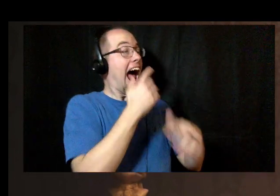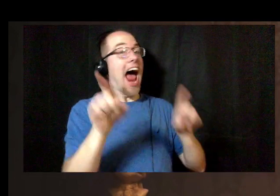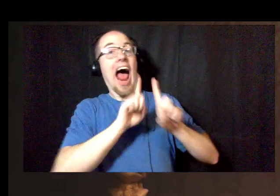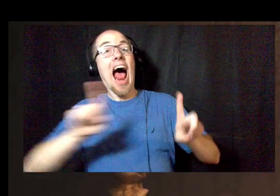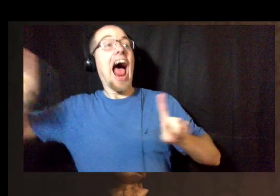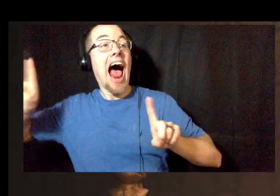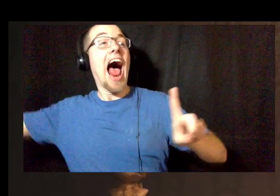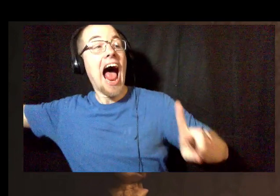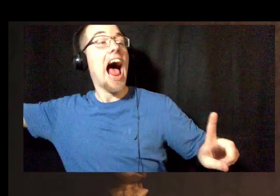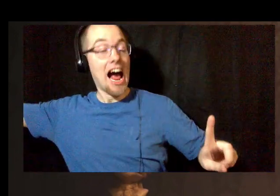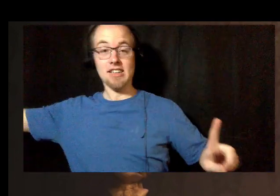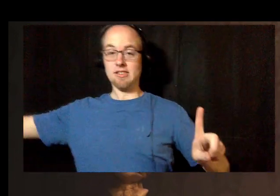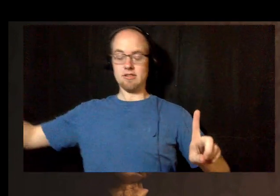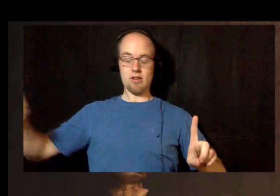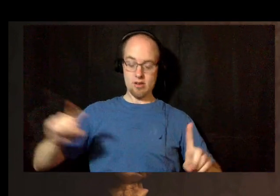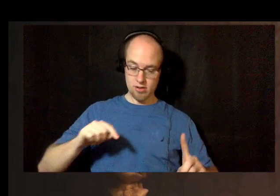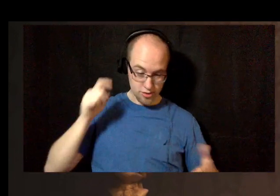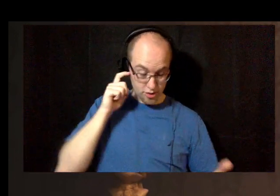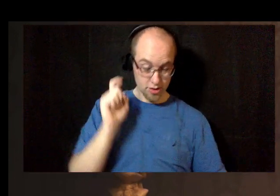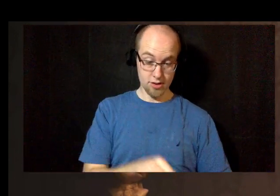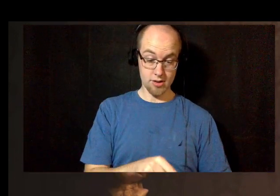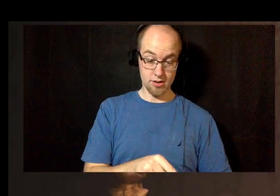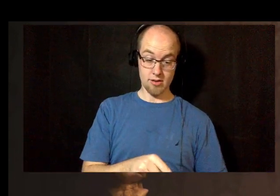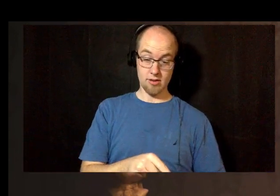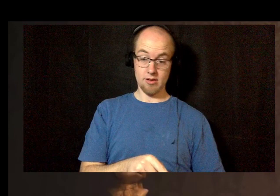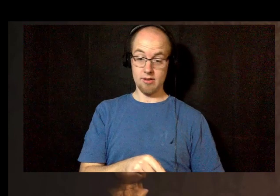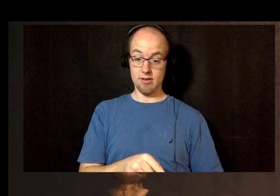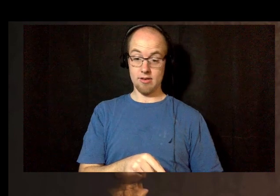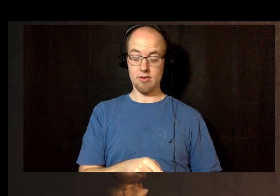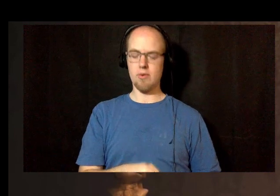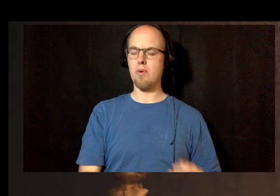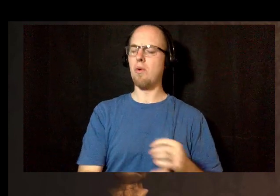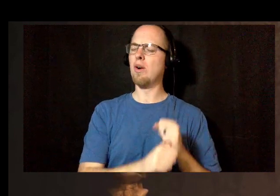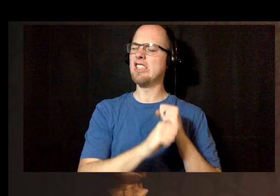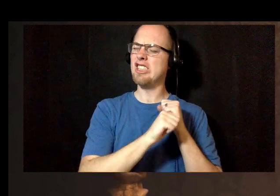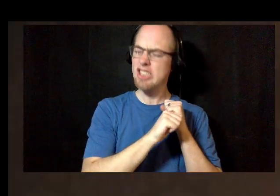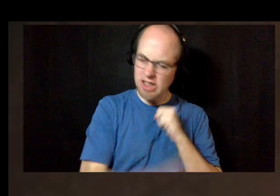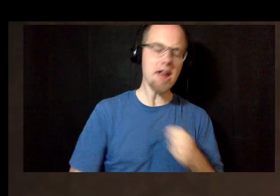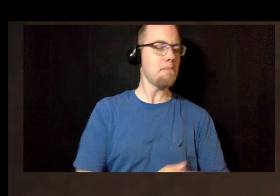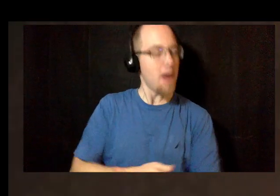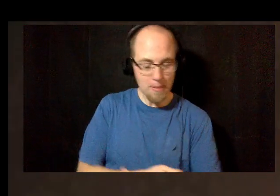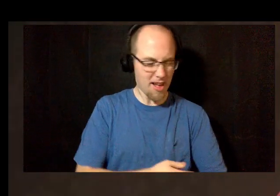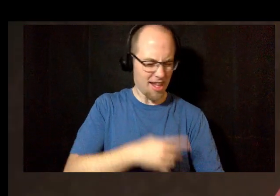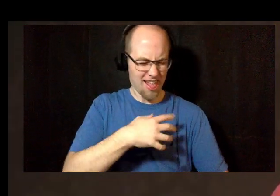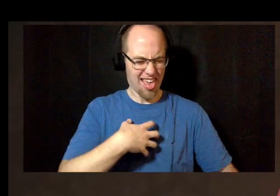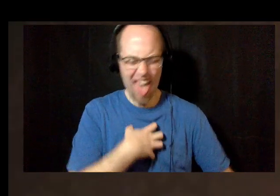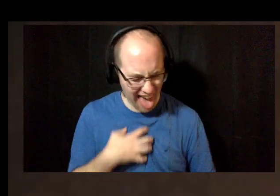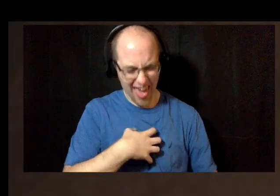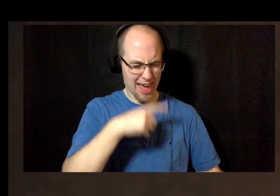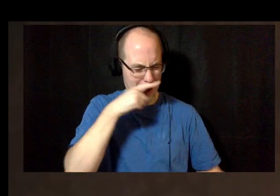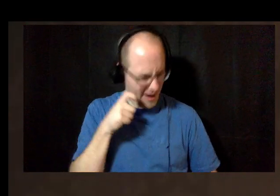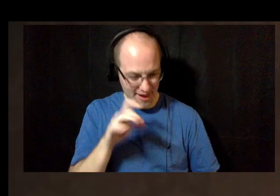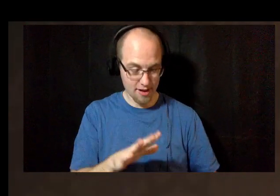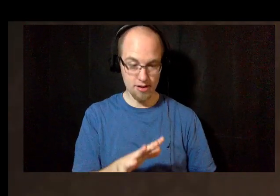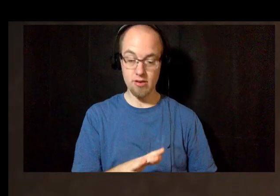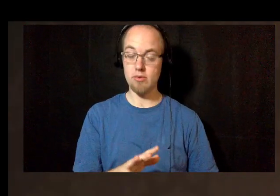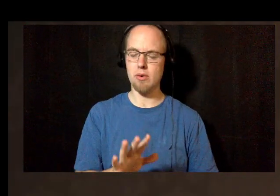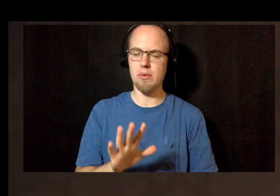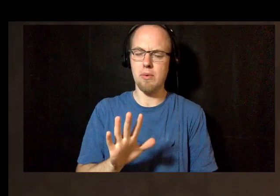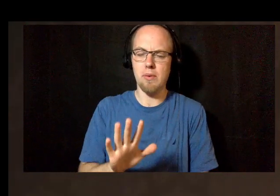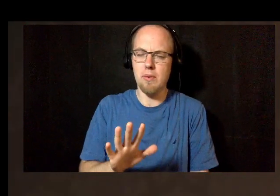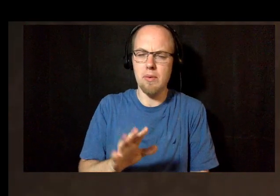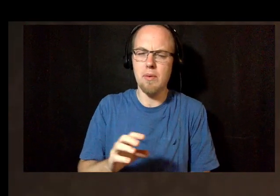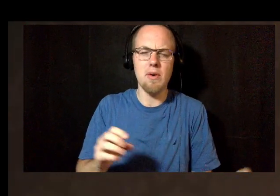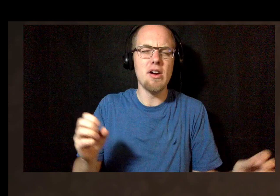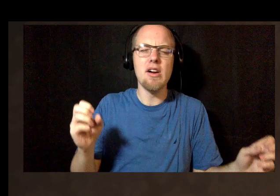to avoid me that I'll realise I've made a piece of shit baby. There's nothing worse than a